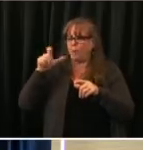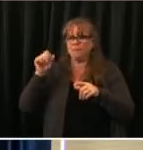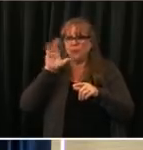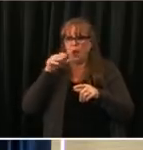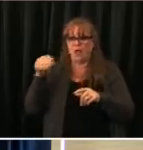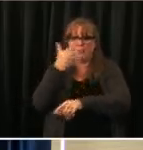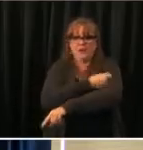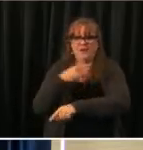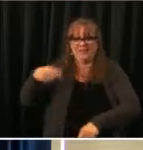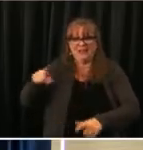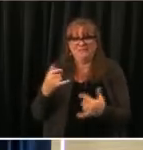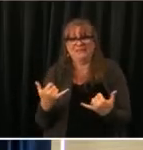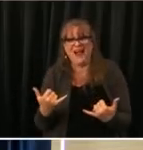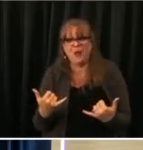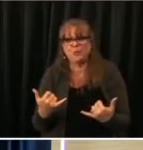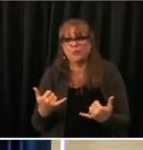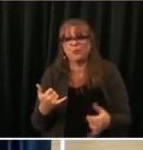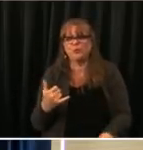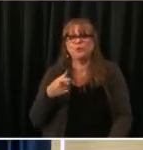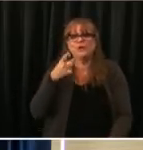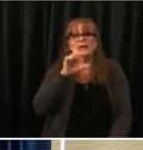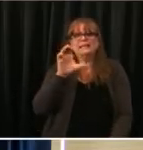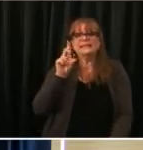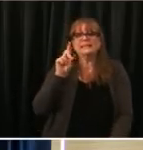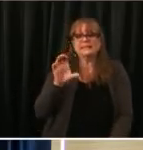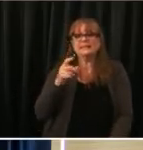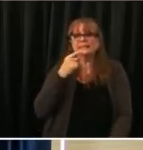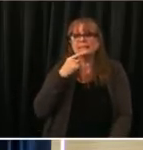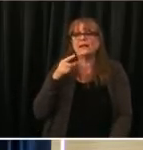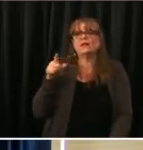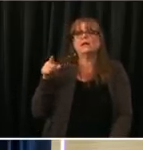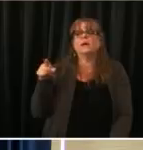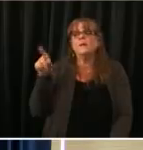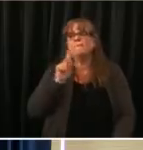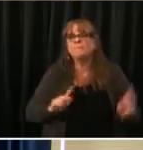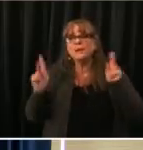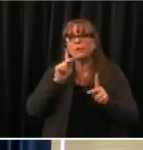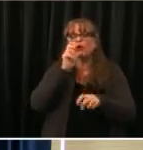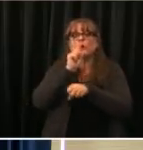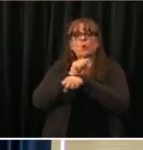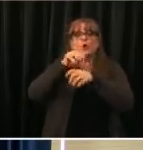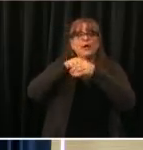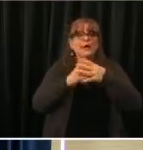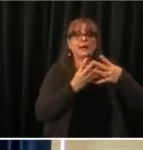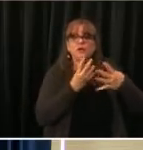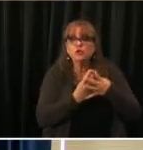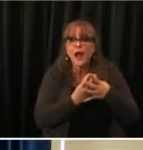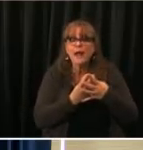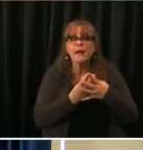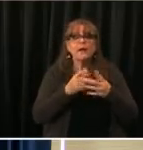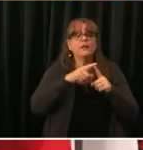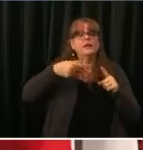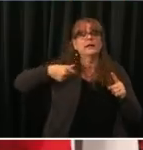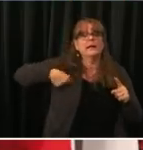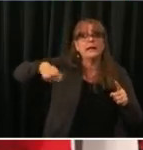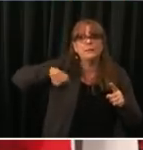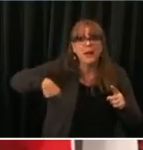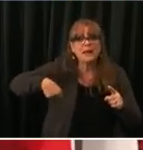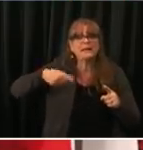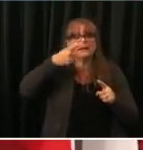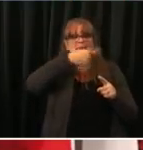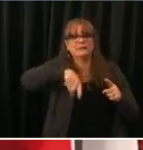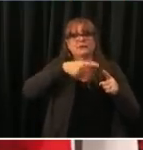and inmates should be vaccinated at the same time because of their shared risk, which most of the states are doing. Why is Colorado not doing that? Thank you.